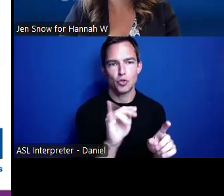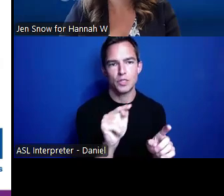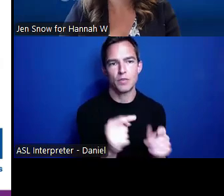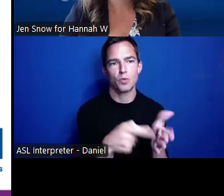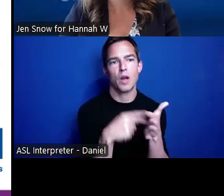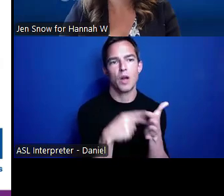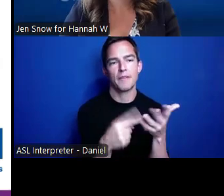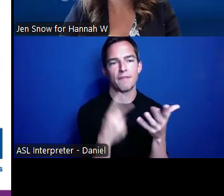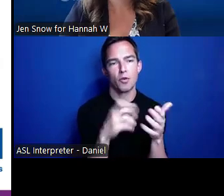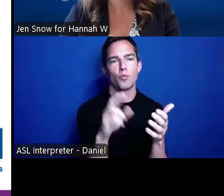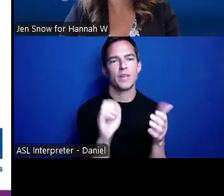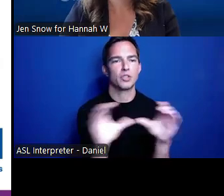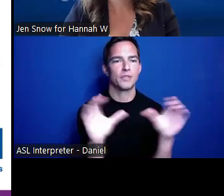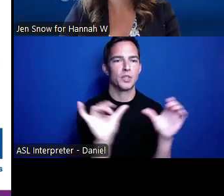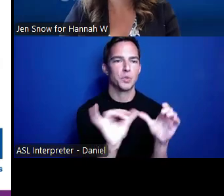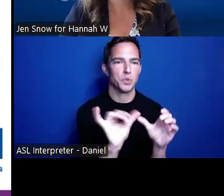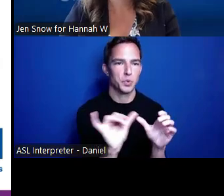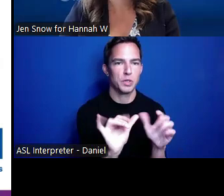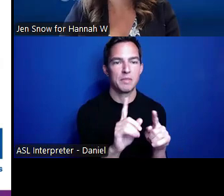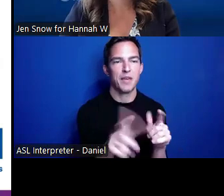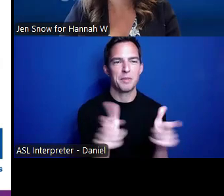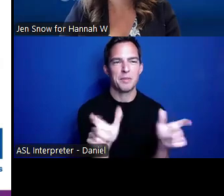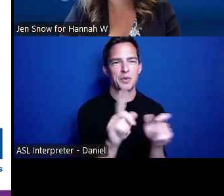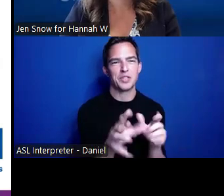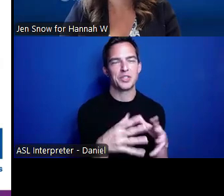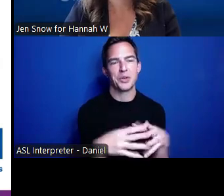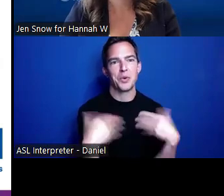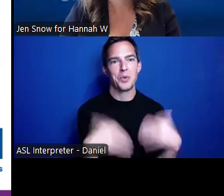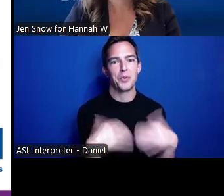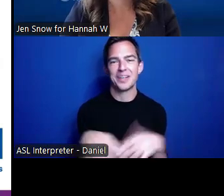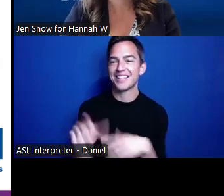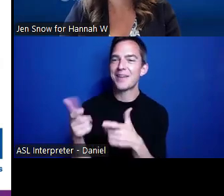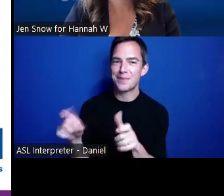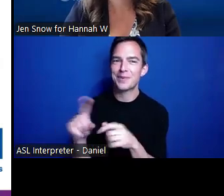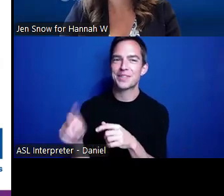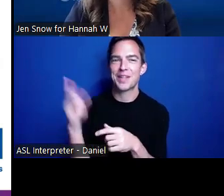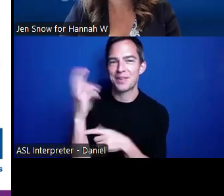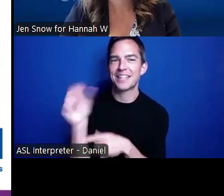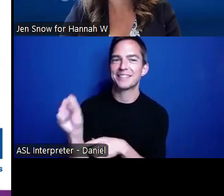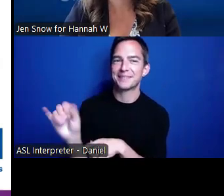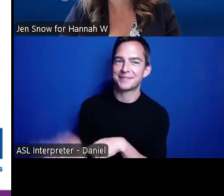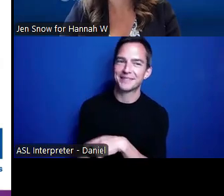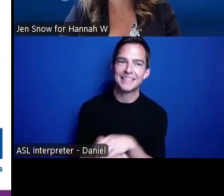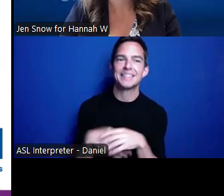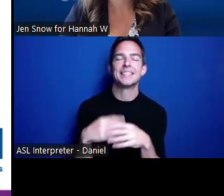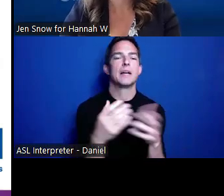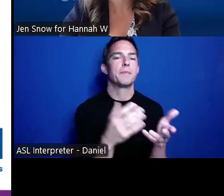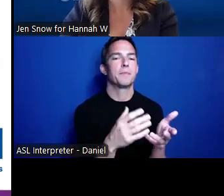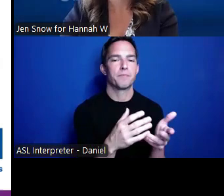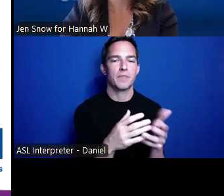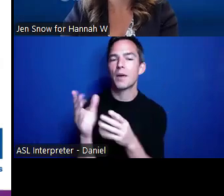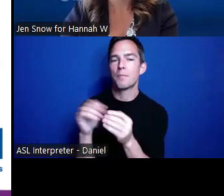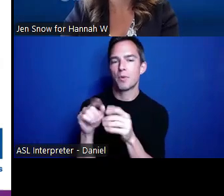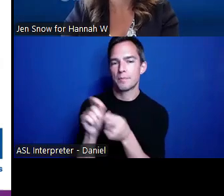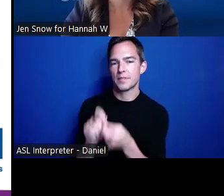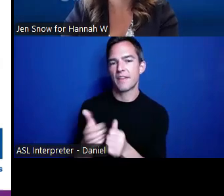for recertification too. But that was a pretty big question. It was a big question, I realize. And I want to get really specific as a